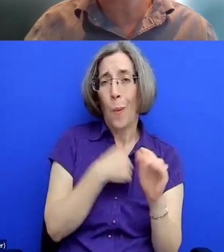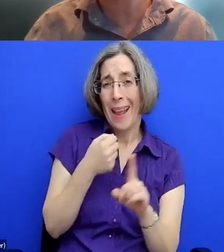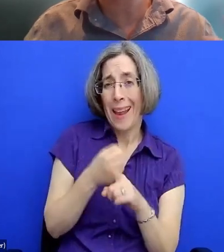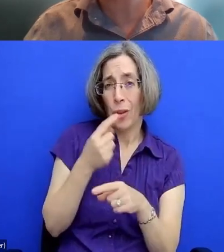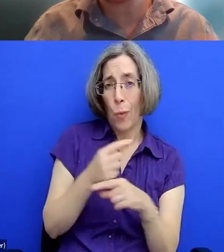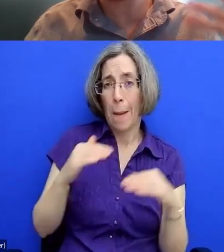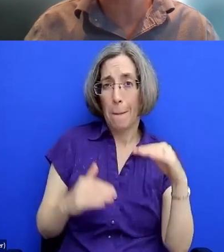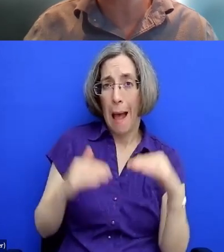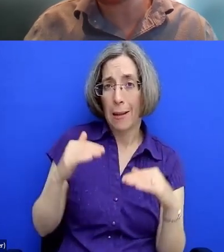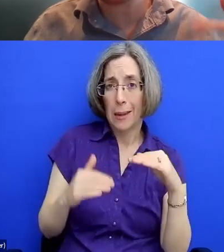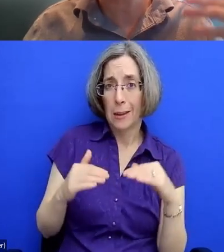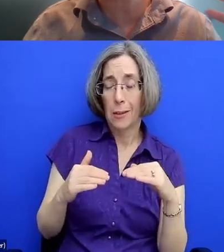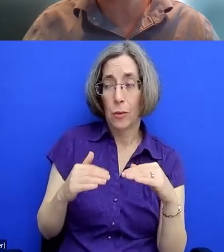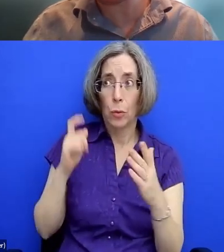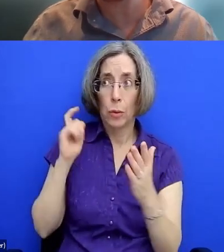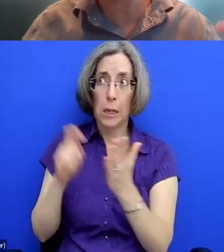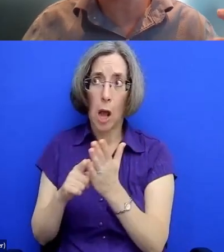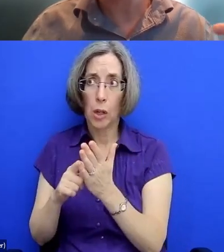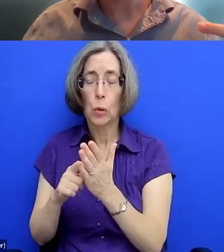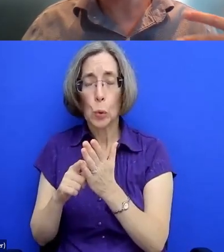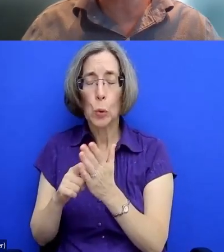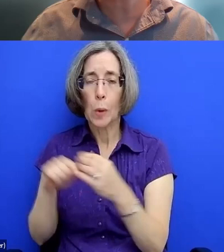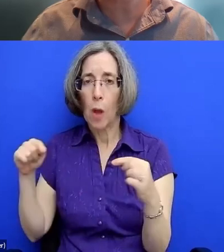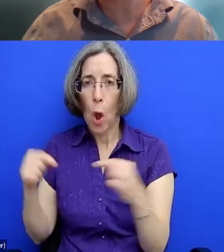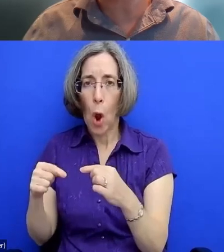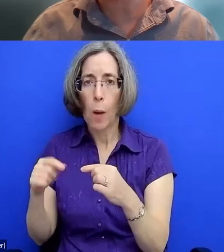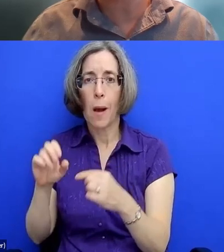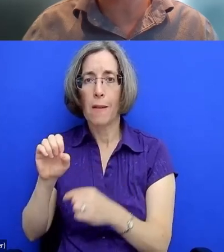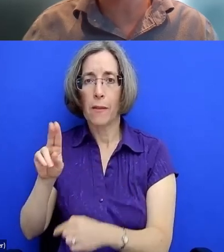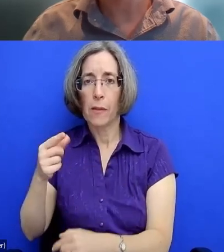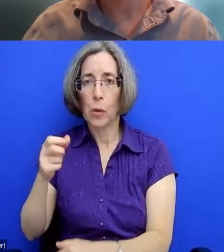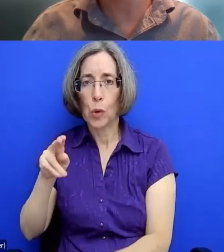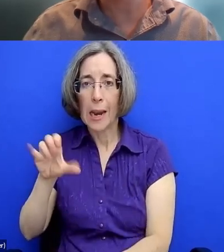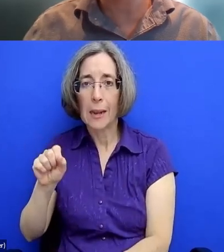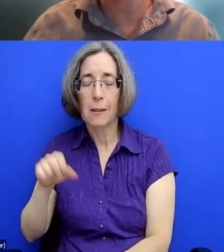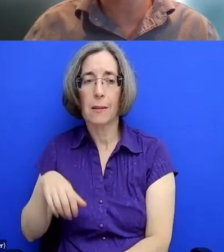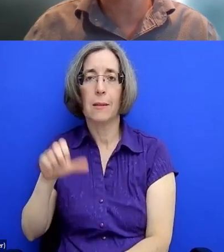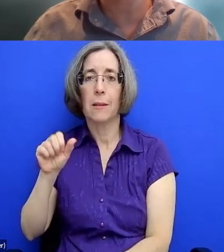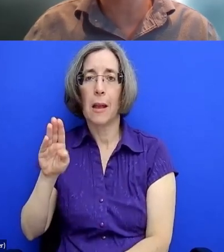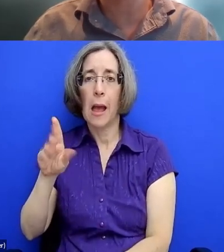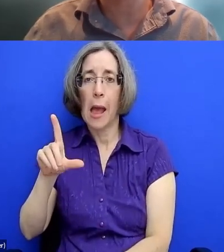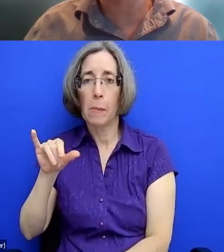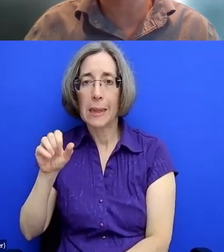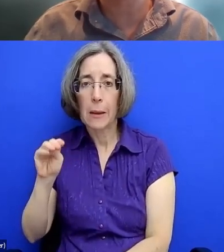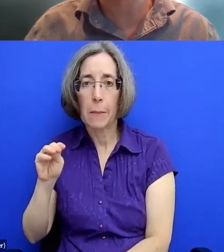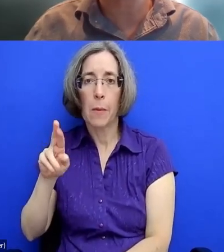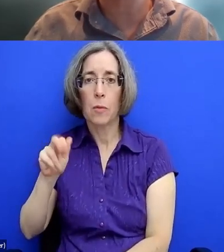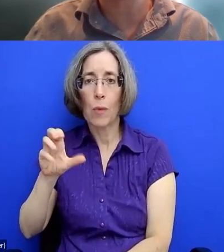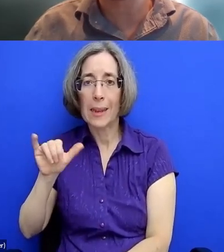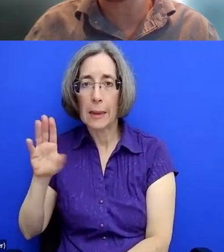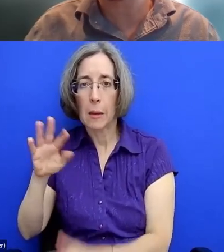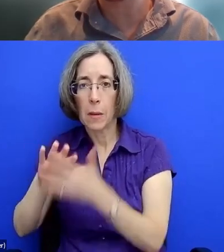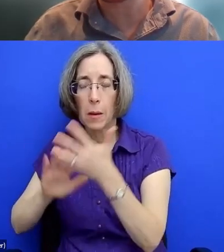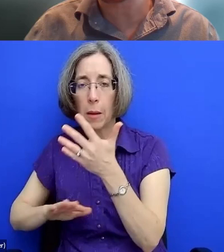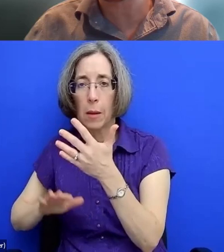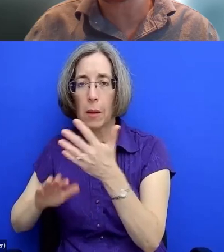of the harms of eugenics, scientific racism, ableism, but also the fact that, you know, in many ways, you know, precision